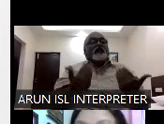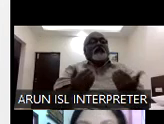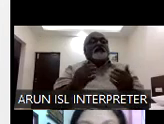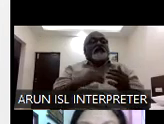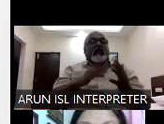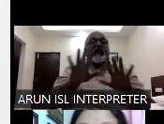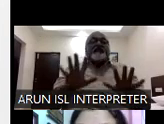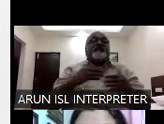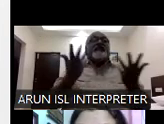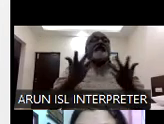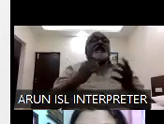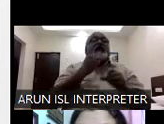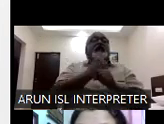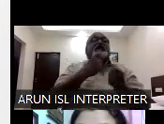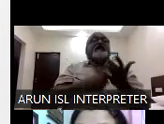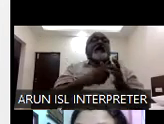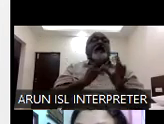Gram Sabha.